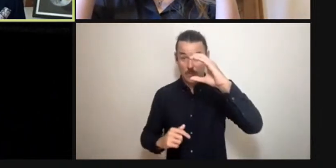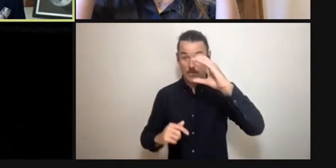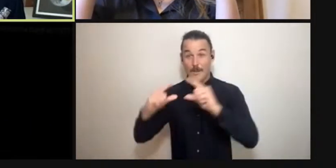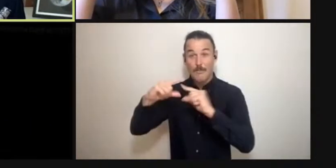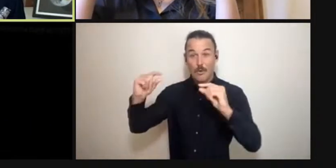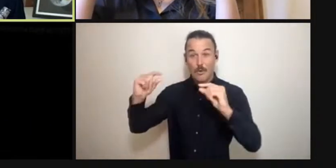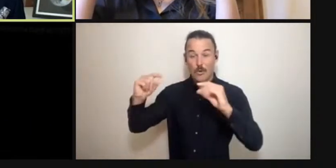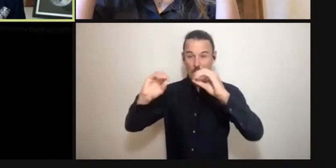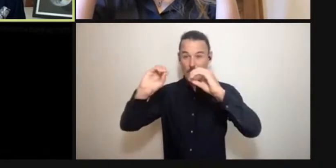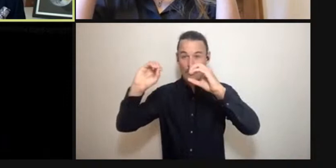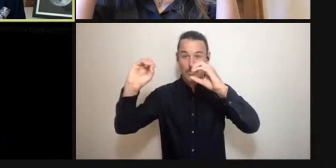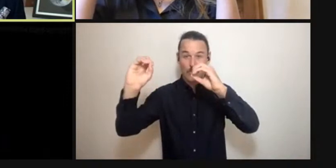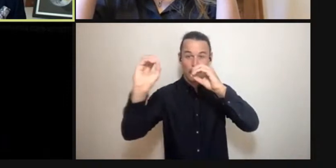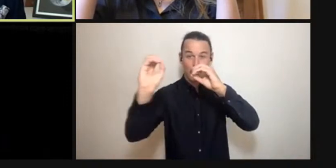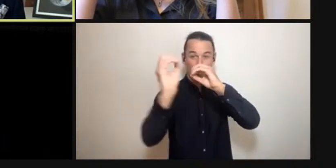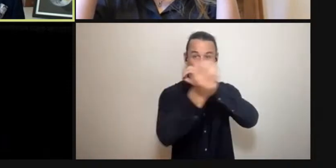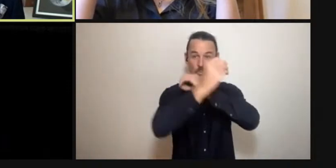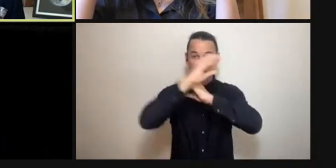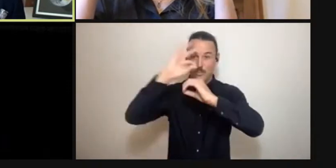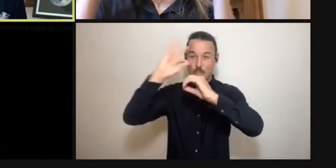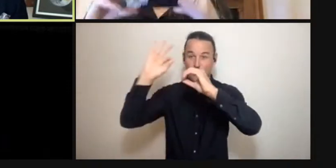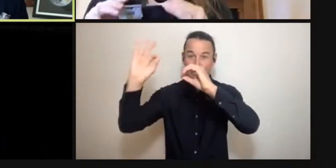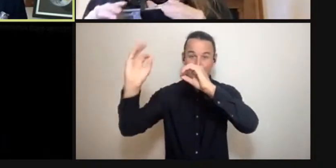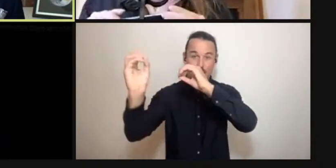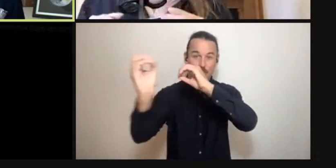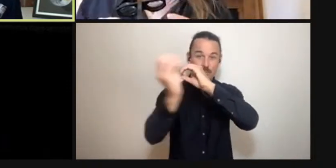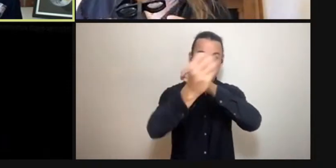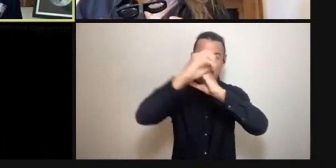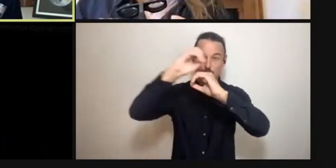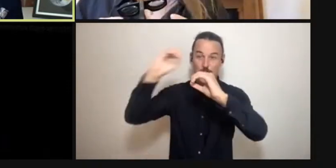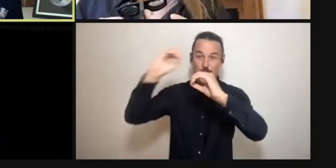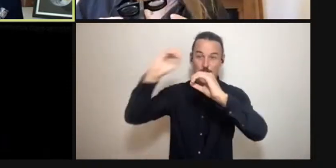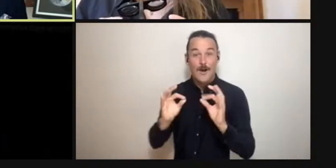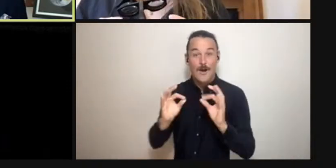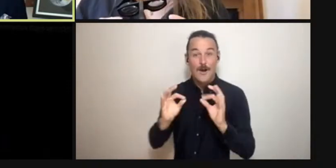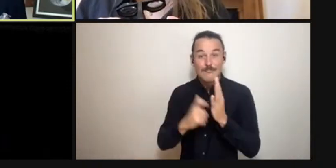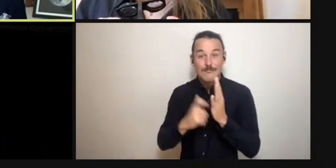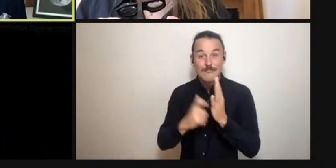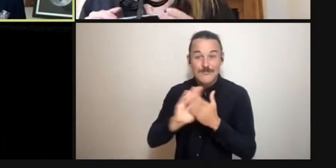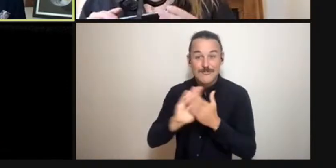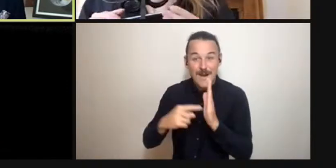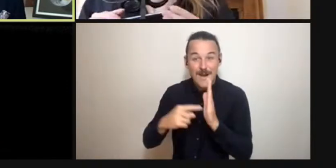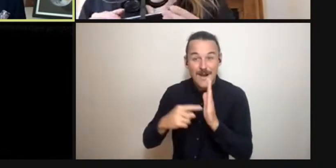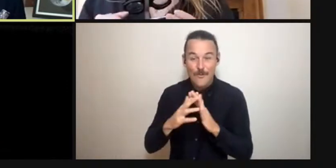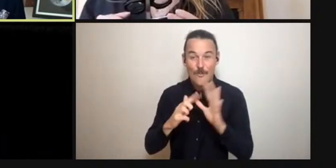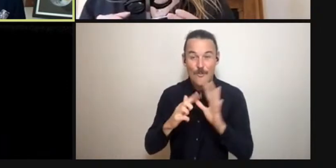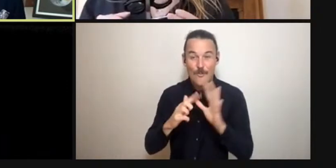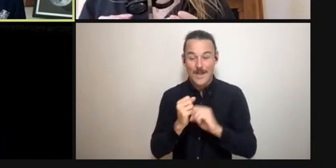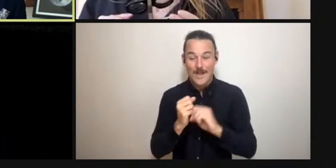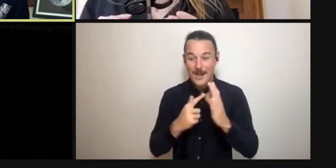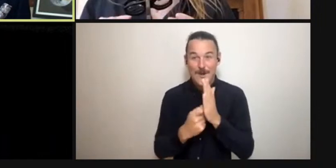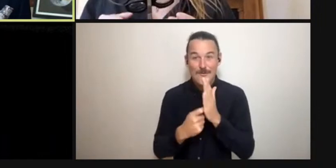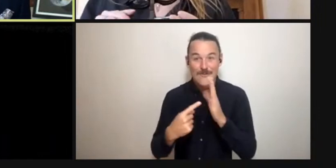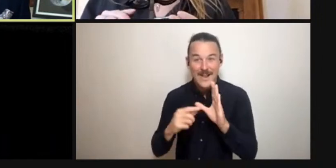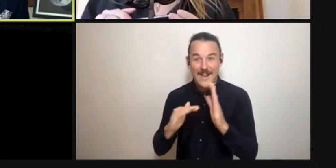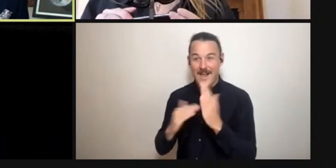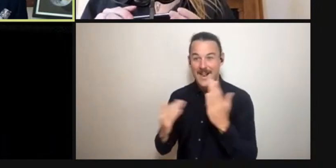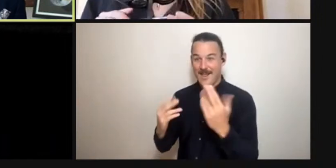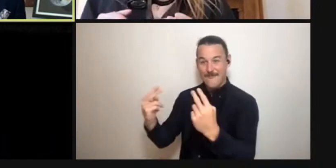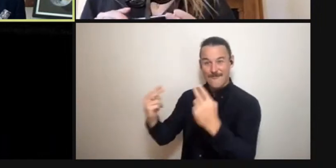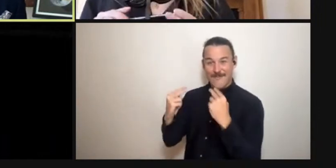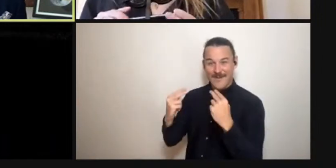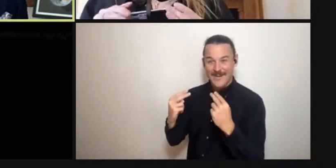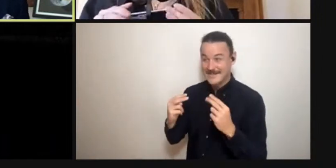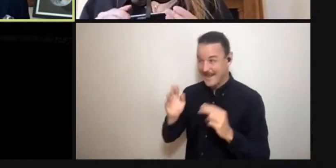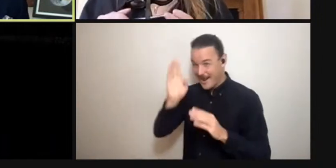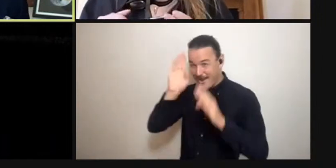just been joined by Bright and Wangaratta. Thank you all for joining us from there. Hello, welcome to you're seeing Earth. I promise there's